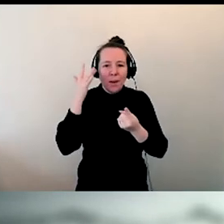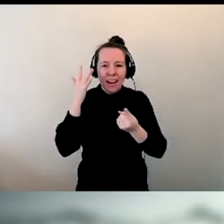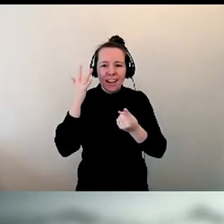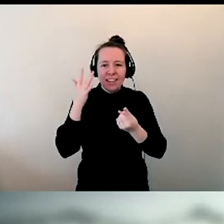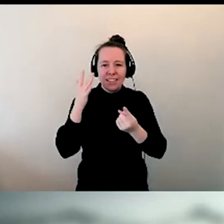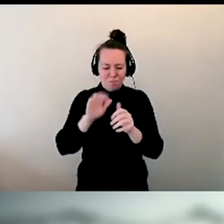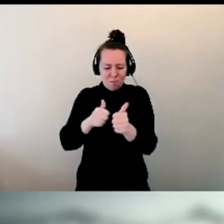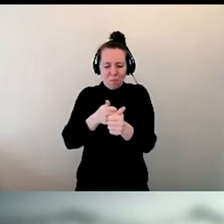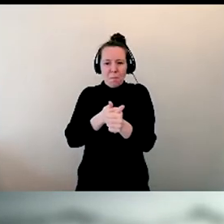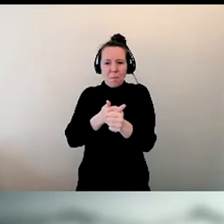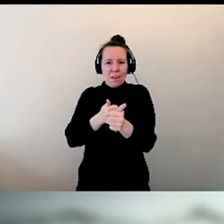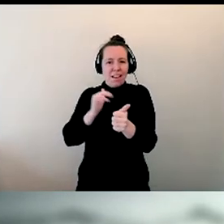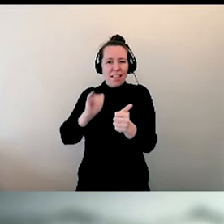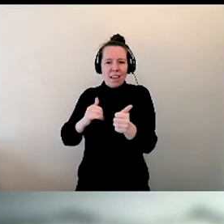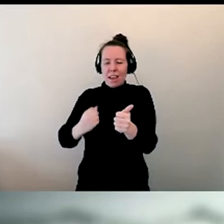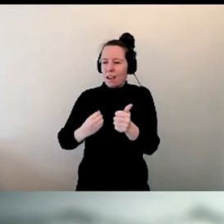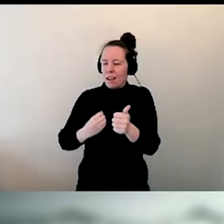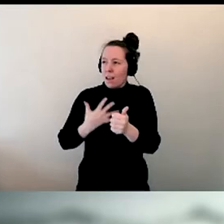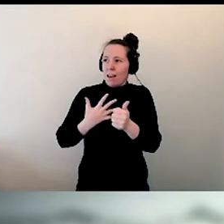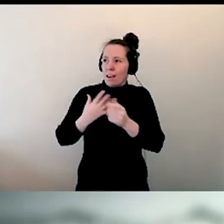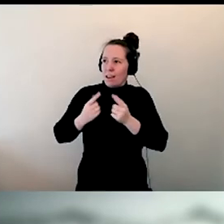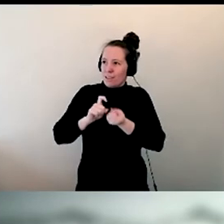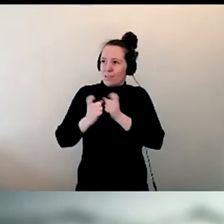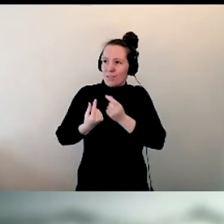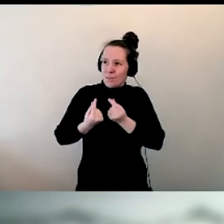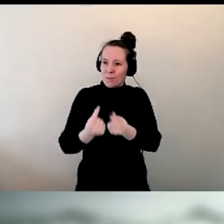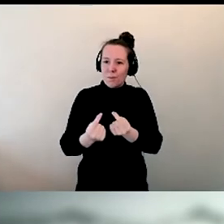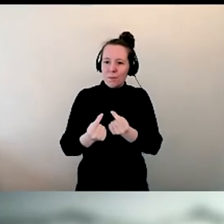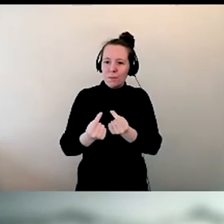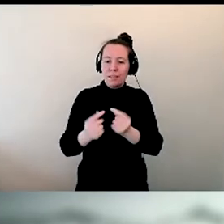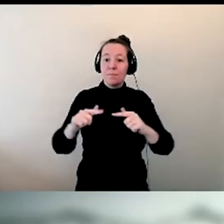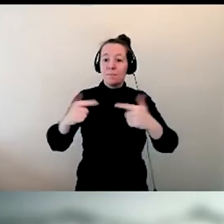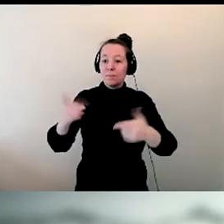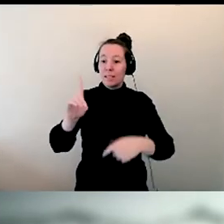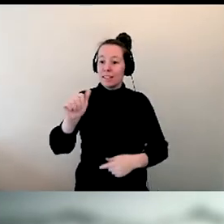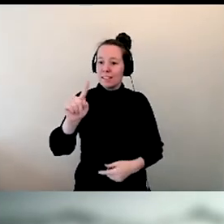So, Danielle, do you want to start